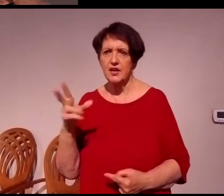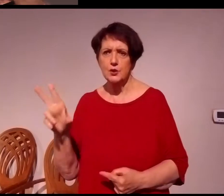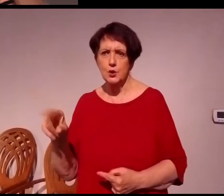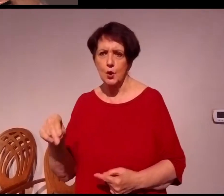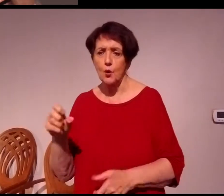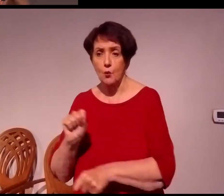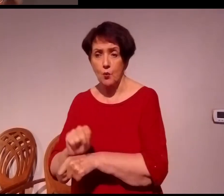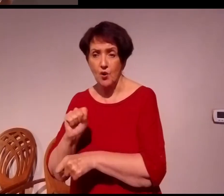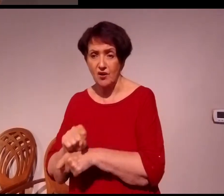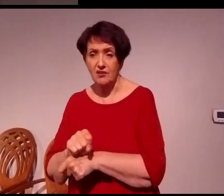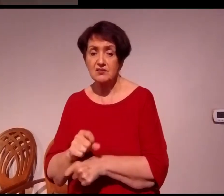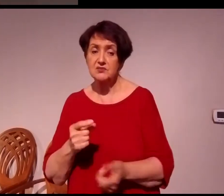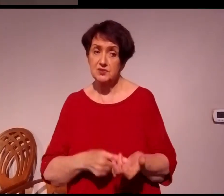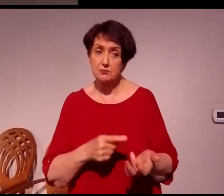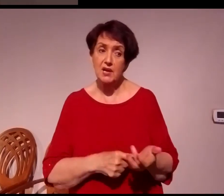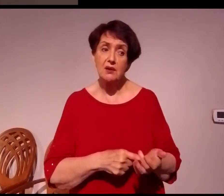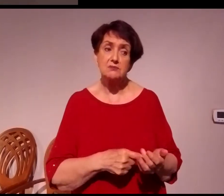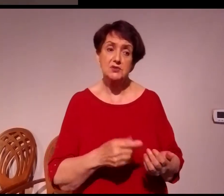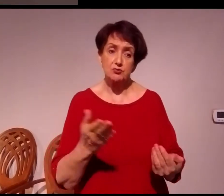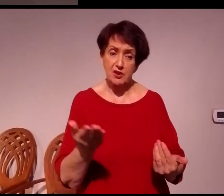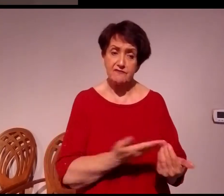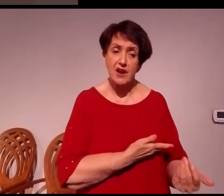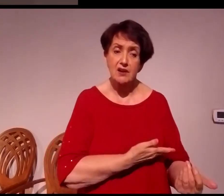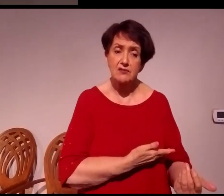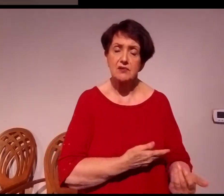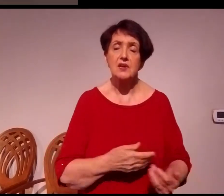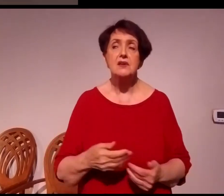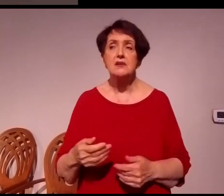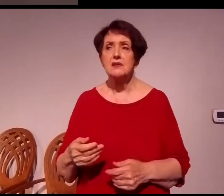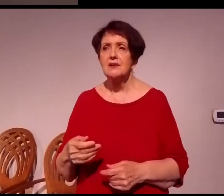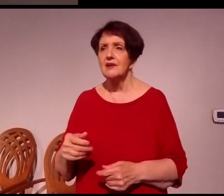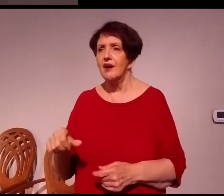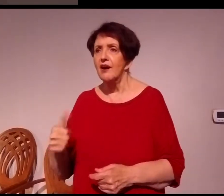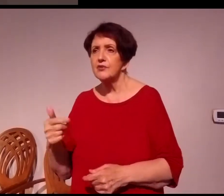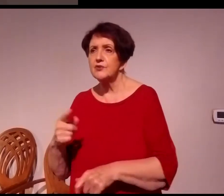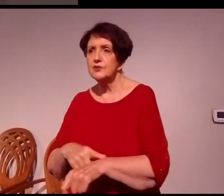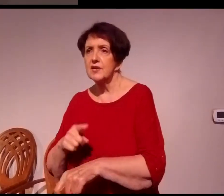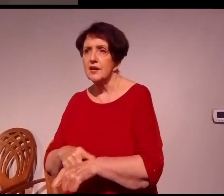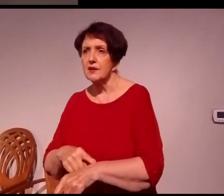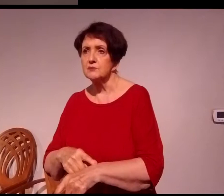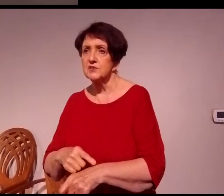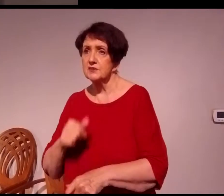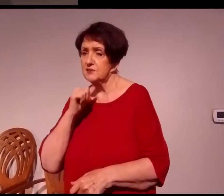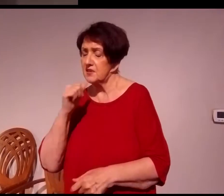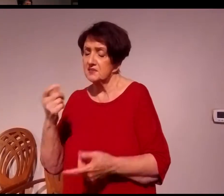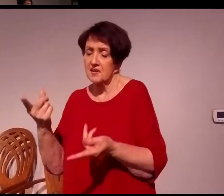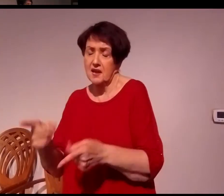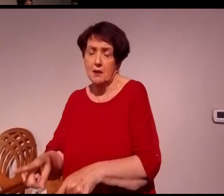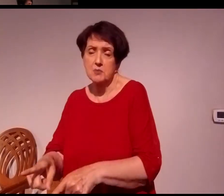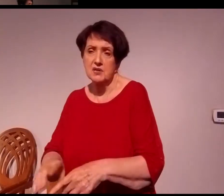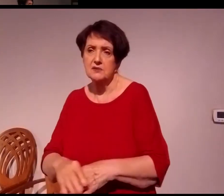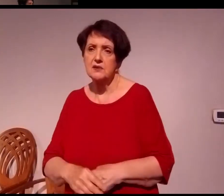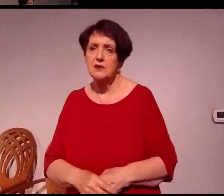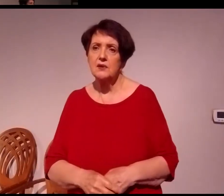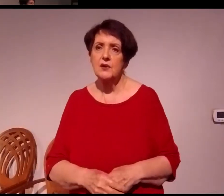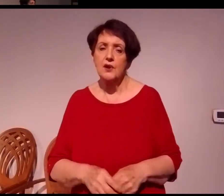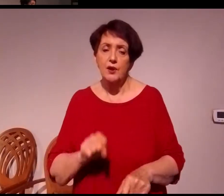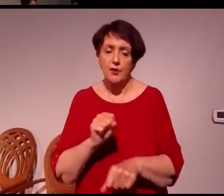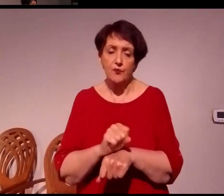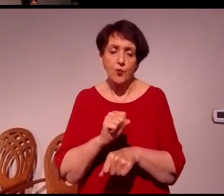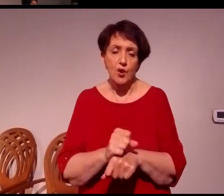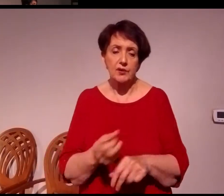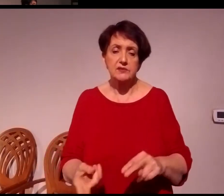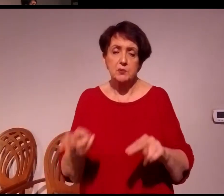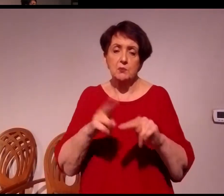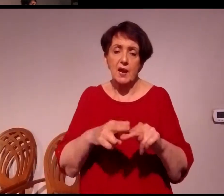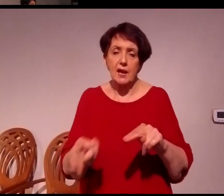lose your job. But there are lots of other times when that's not the case, when it keeps getting piled on and piled on and piled